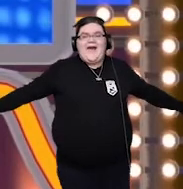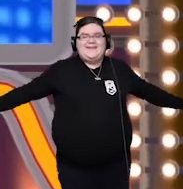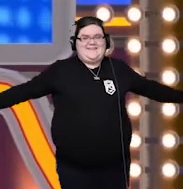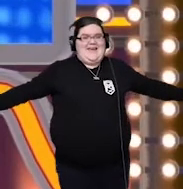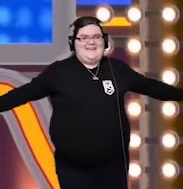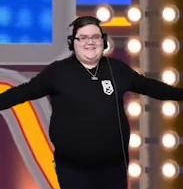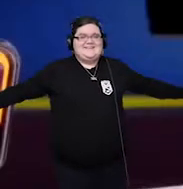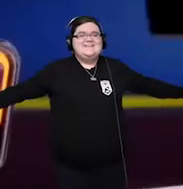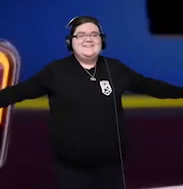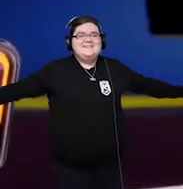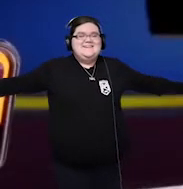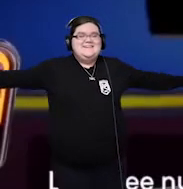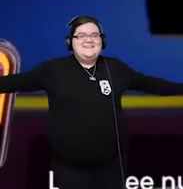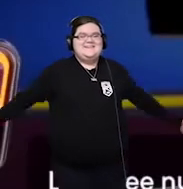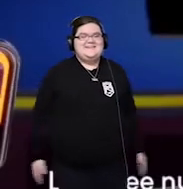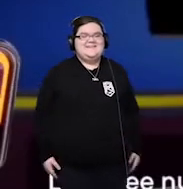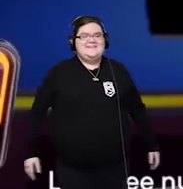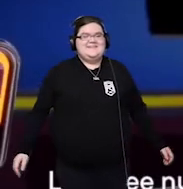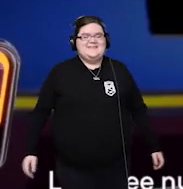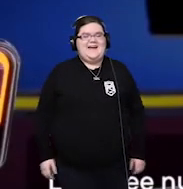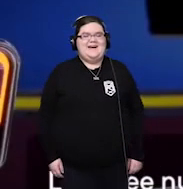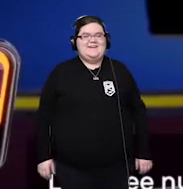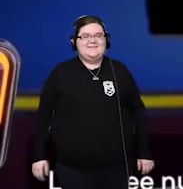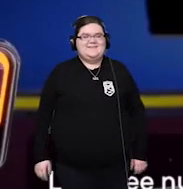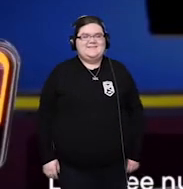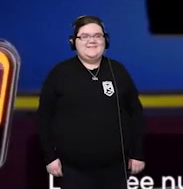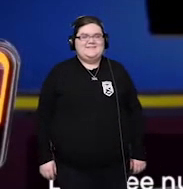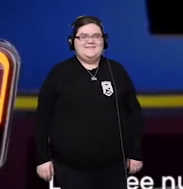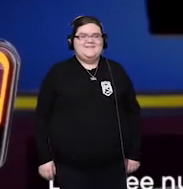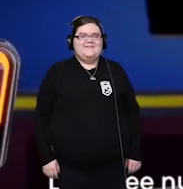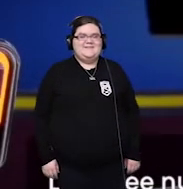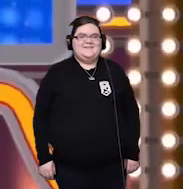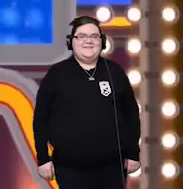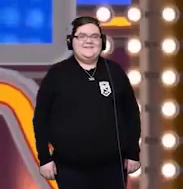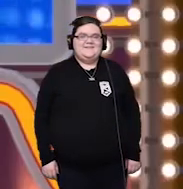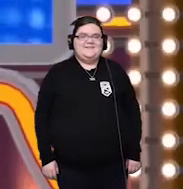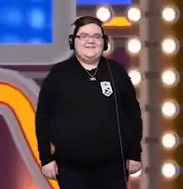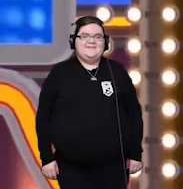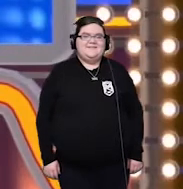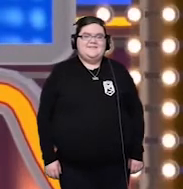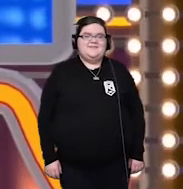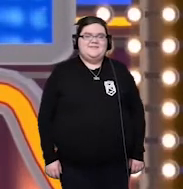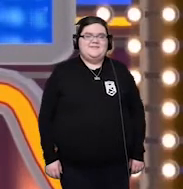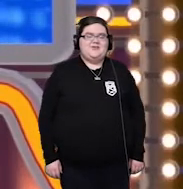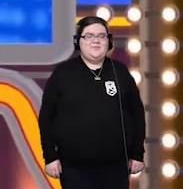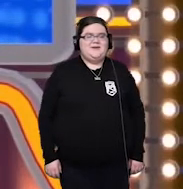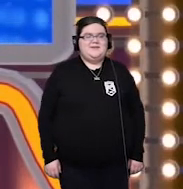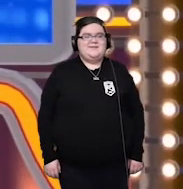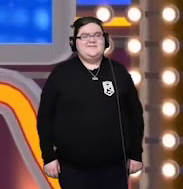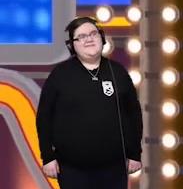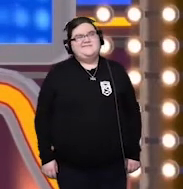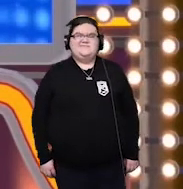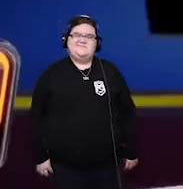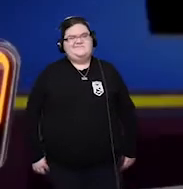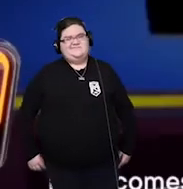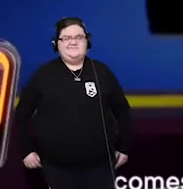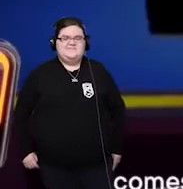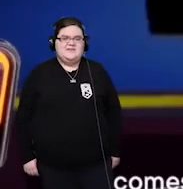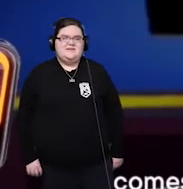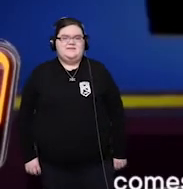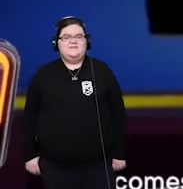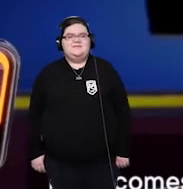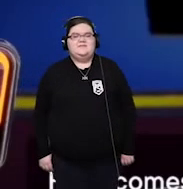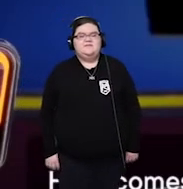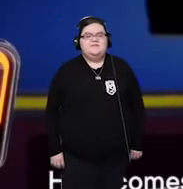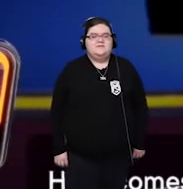I had that! 2 points for all of these? Yeah. We got the belter one, though. We got shopping. Yeah, I